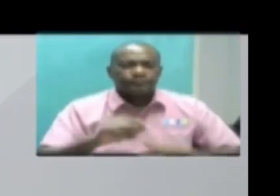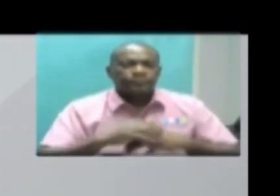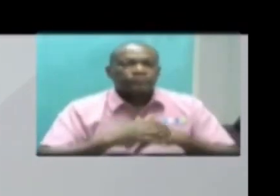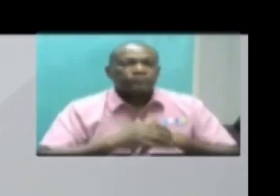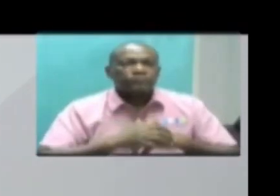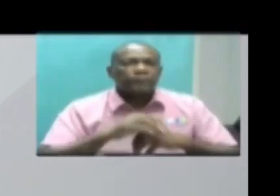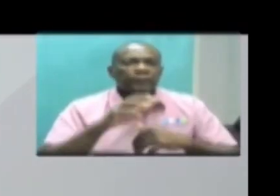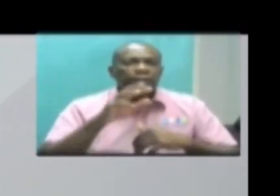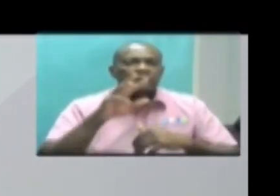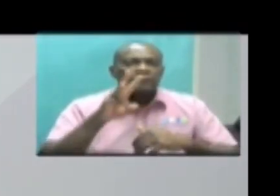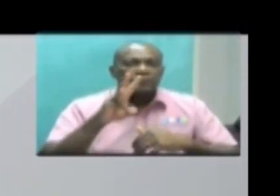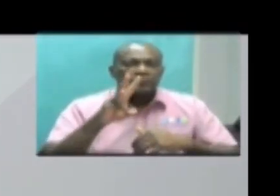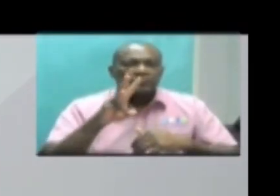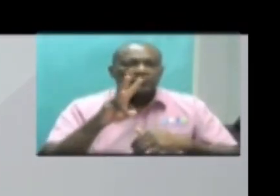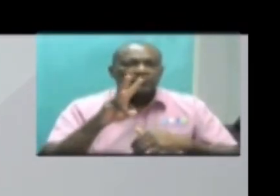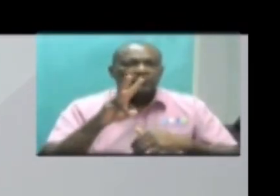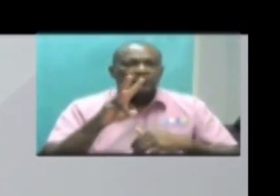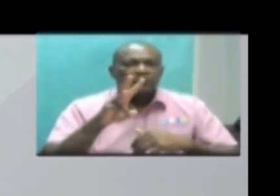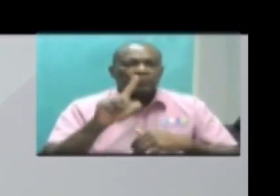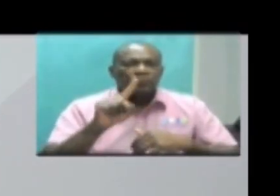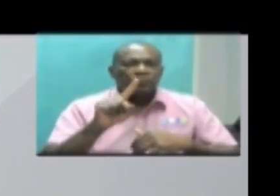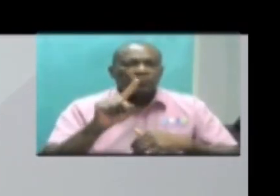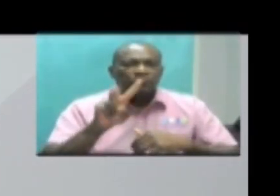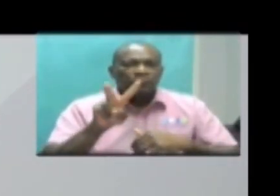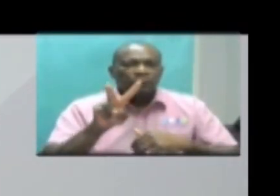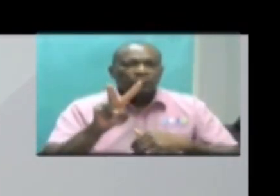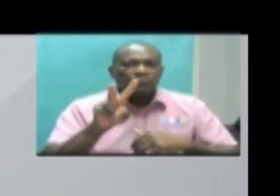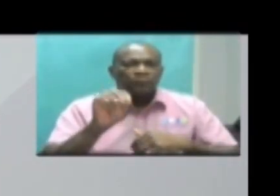612-0742. That number again?